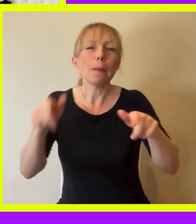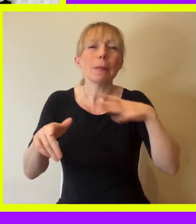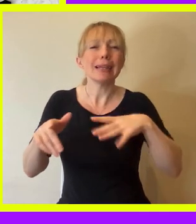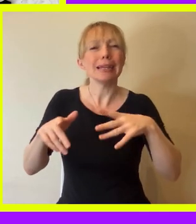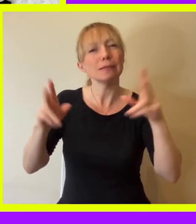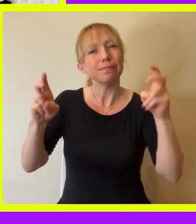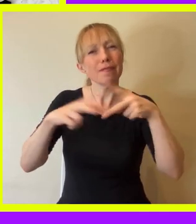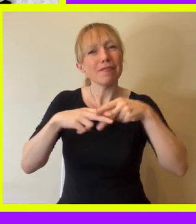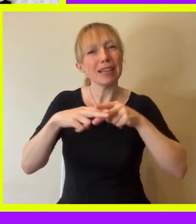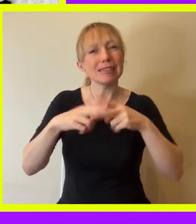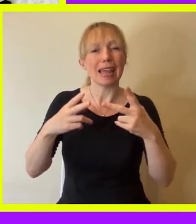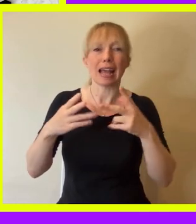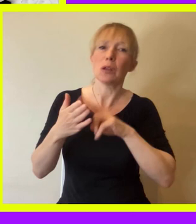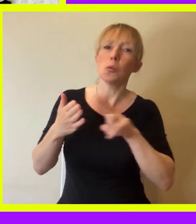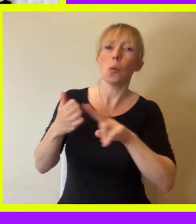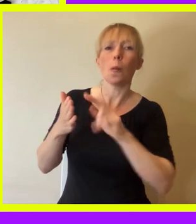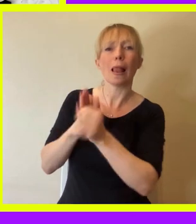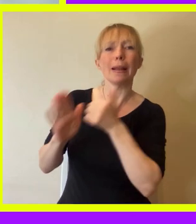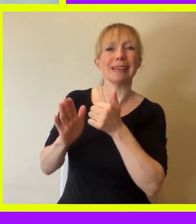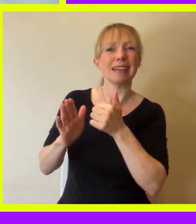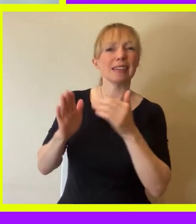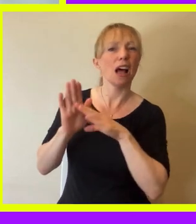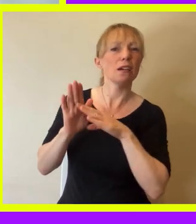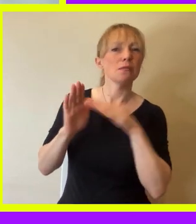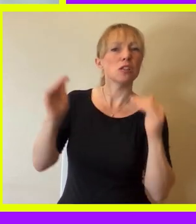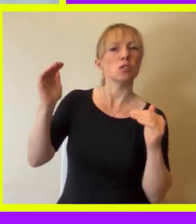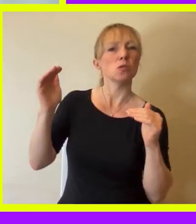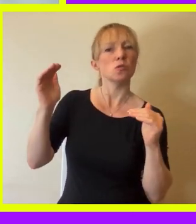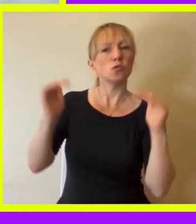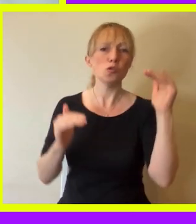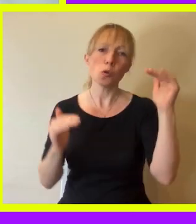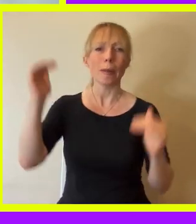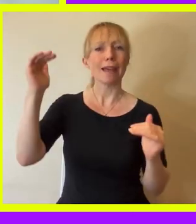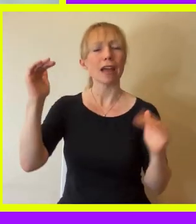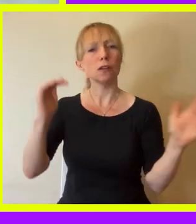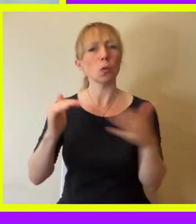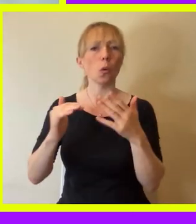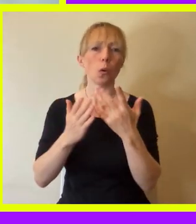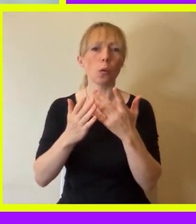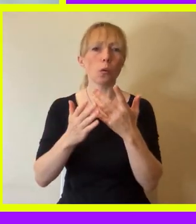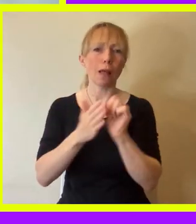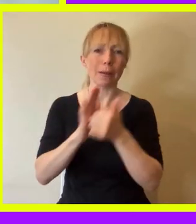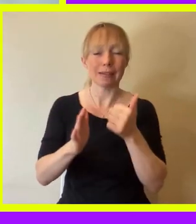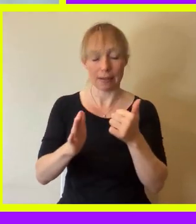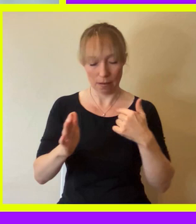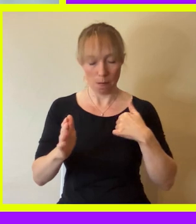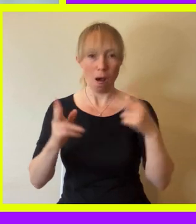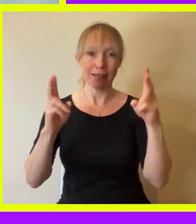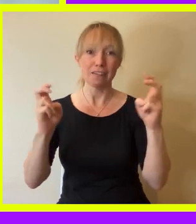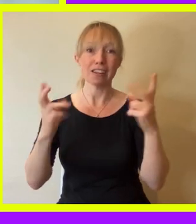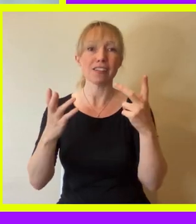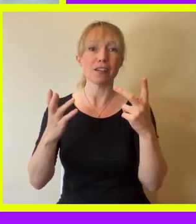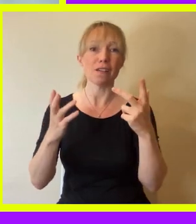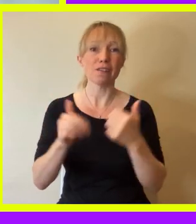superior than all abilities. How I define ableism is someone not really understanding